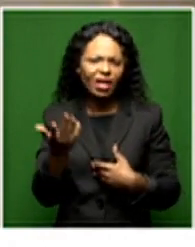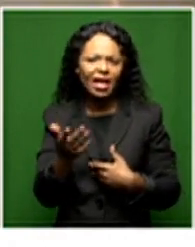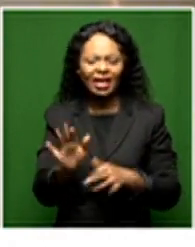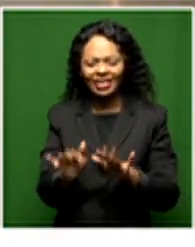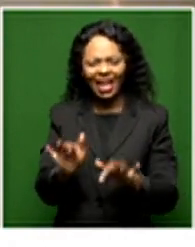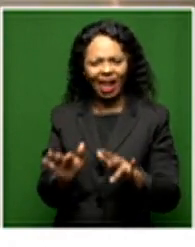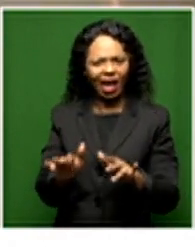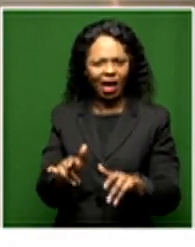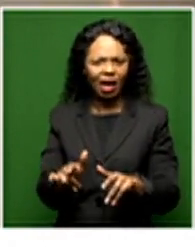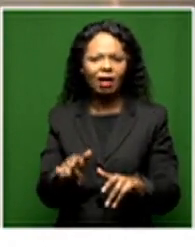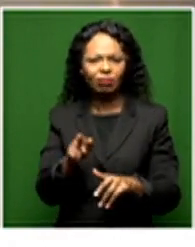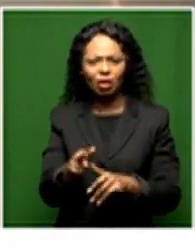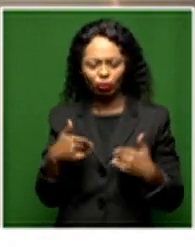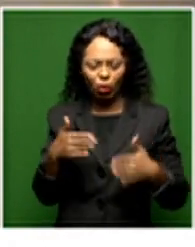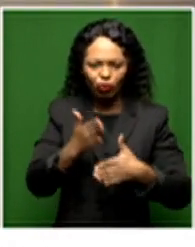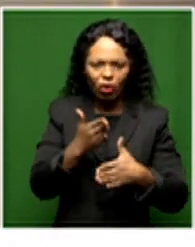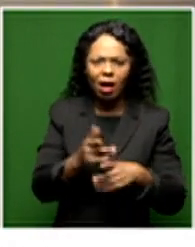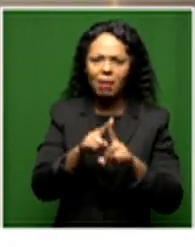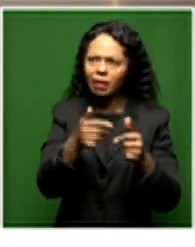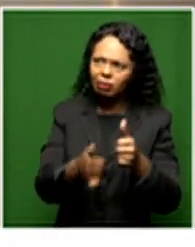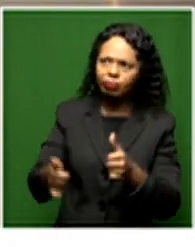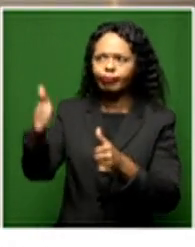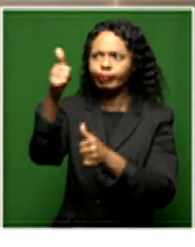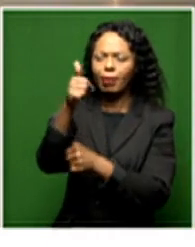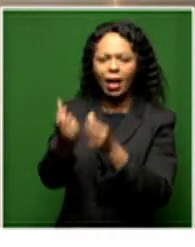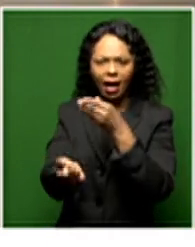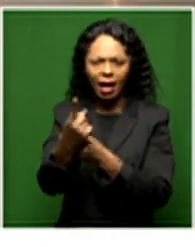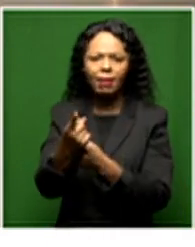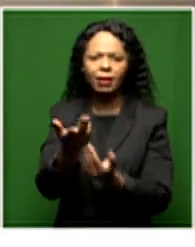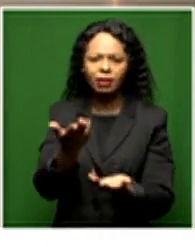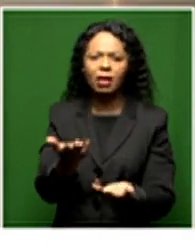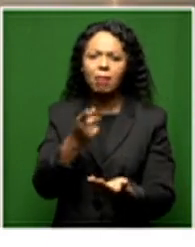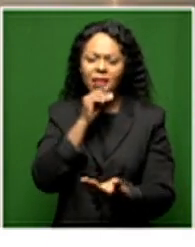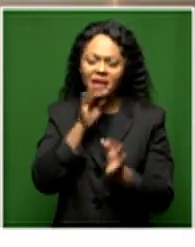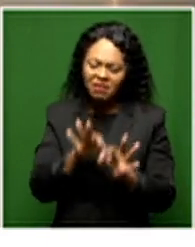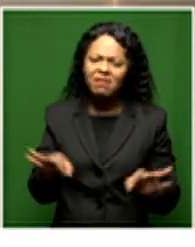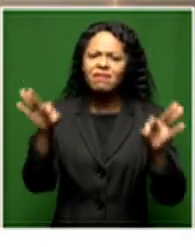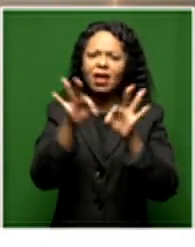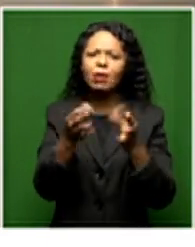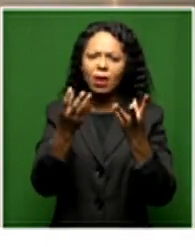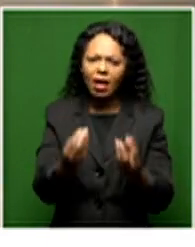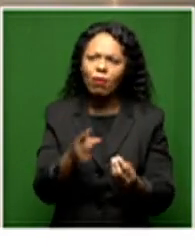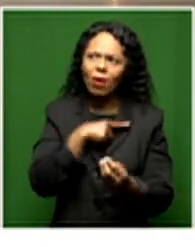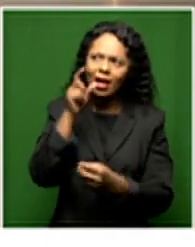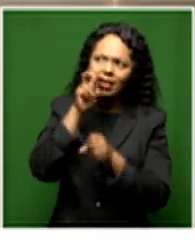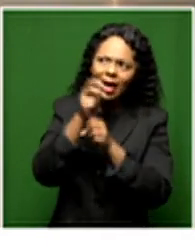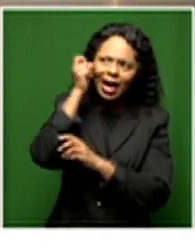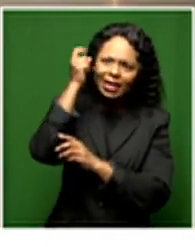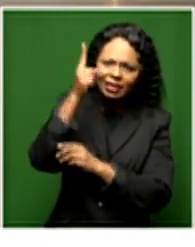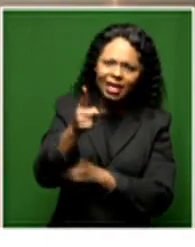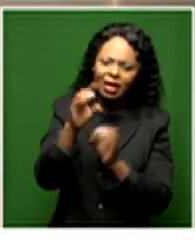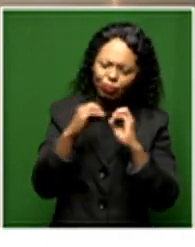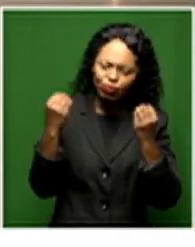teller roles. And I think that that's one of the things that we have to account for, is that there is value in being able to understand an industry inside